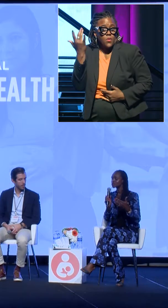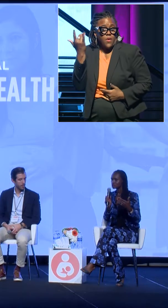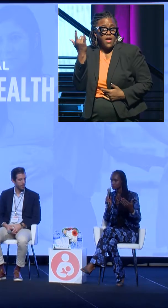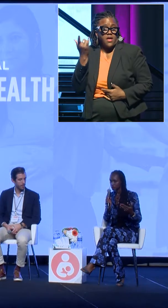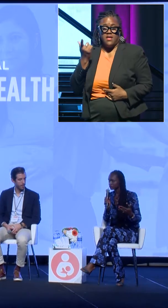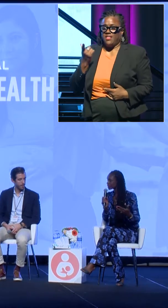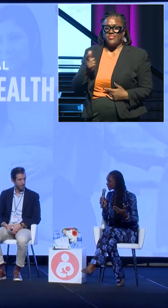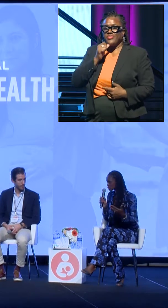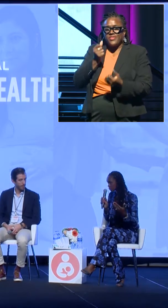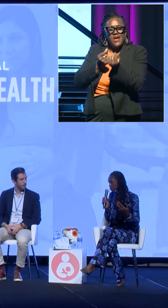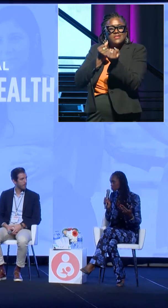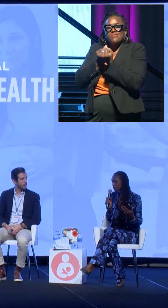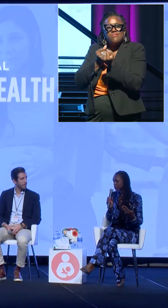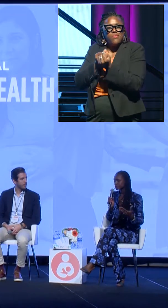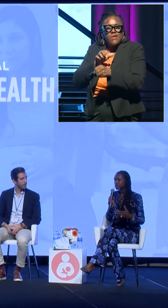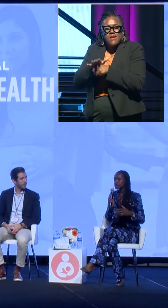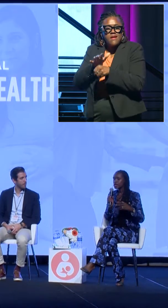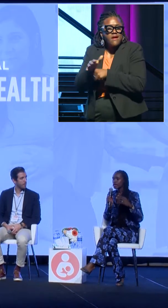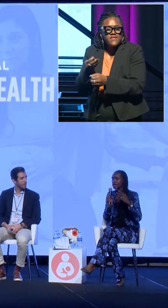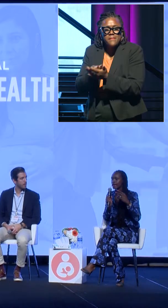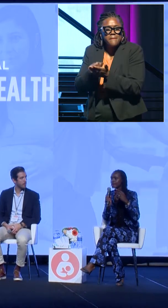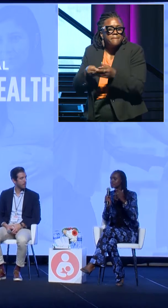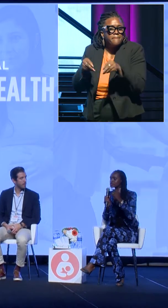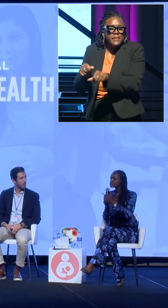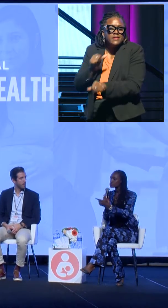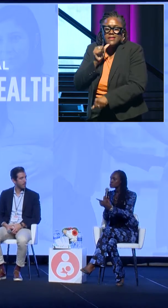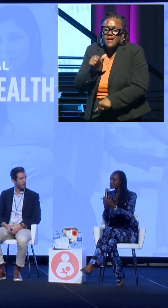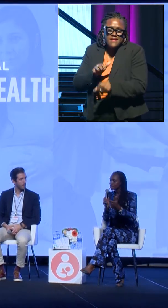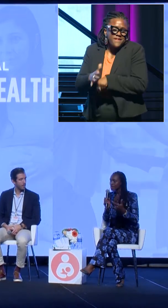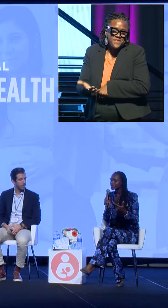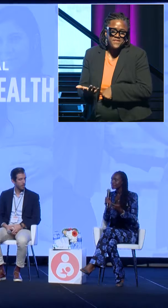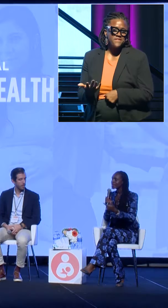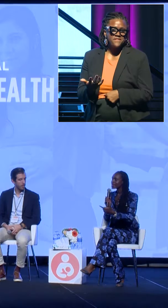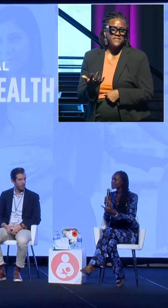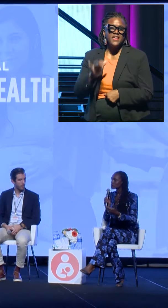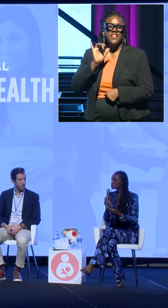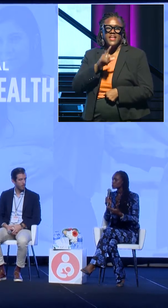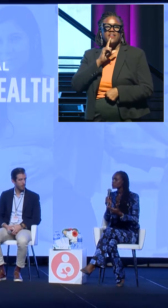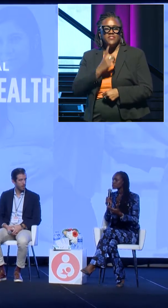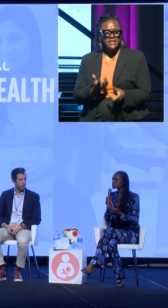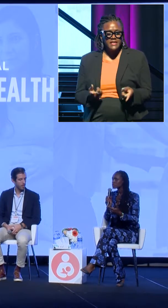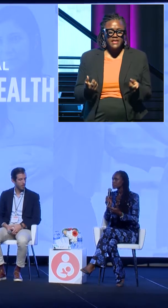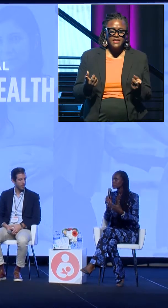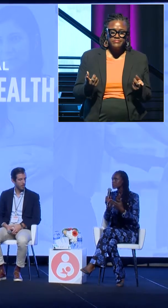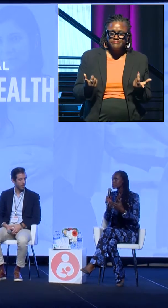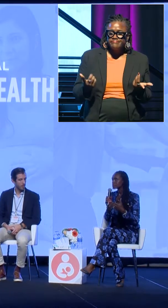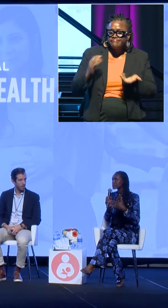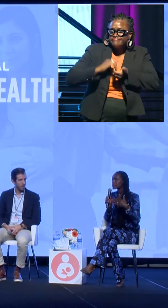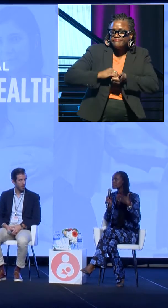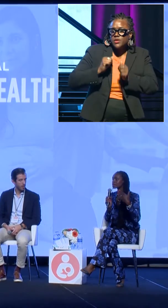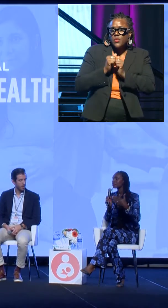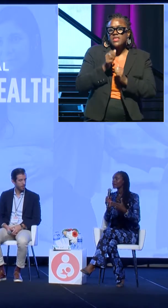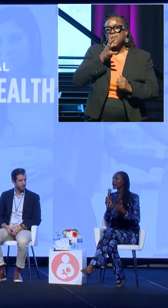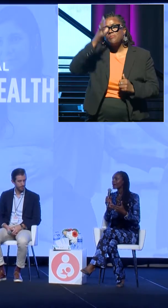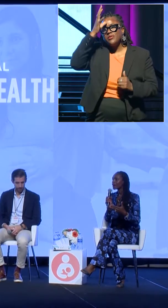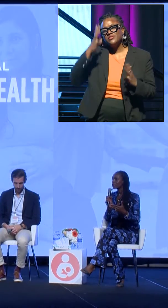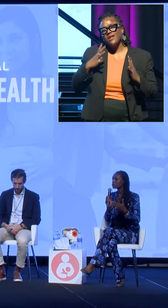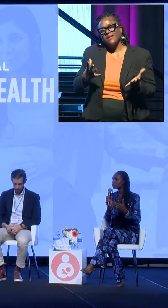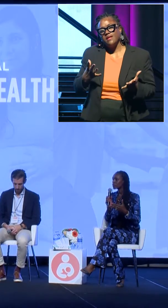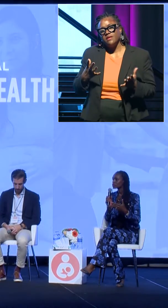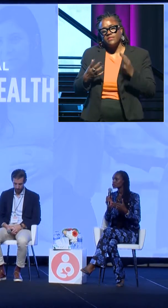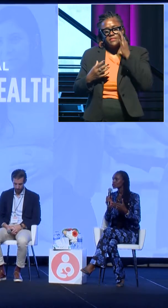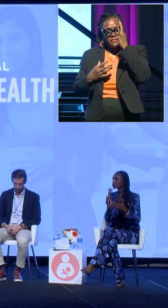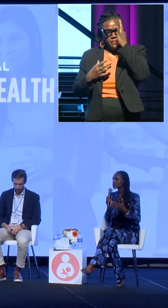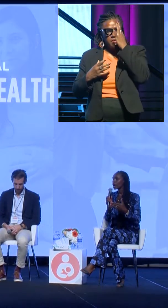they're under-supported financially as well. And this goes hand in hand with parental leave because think about